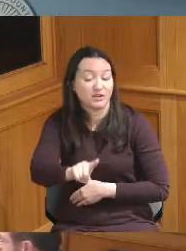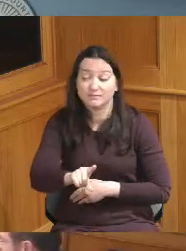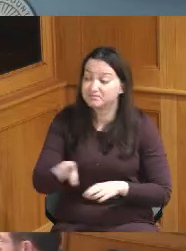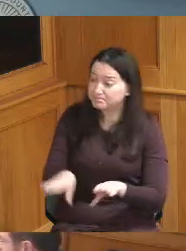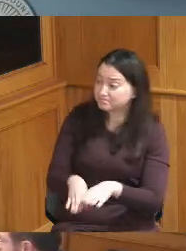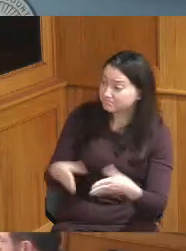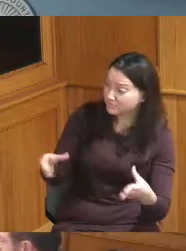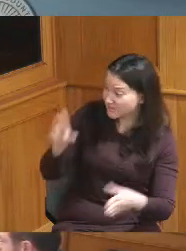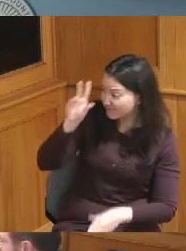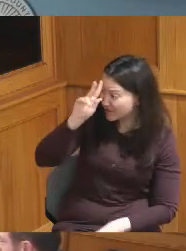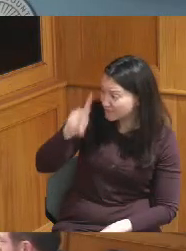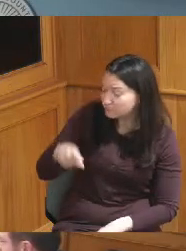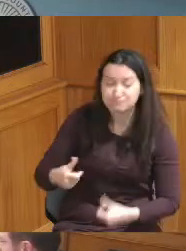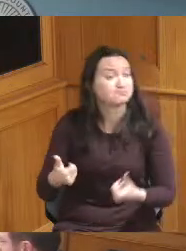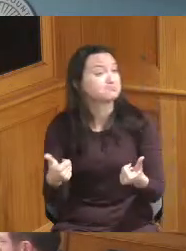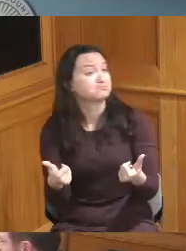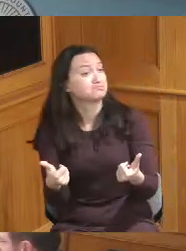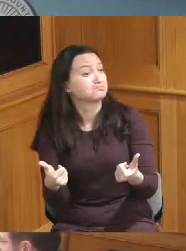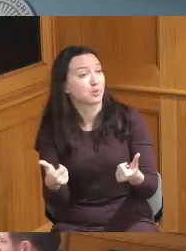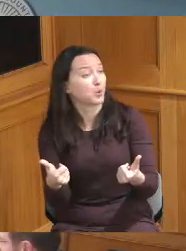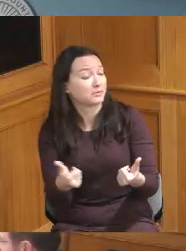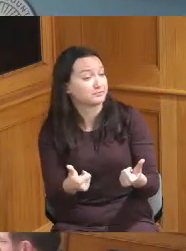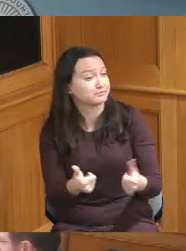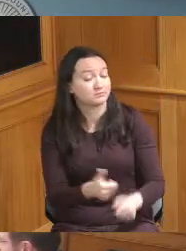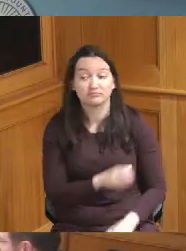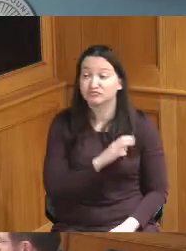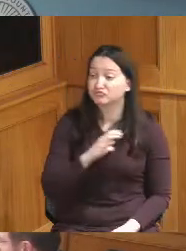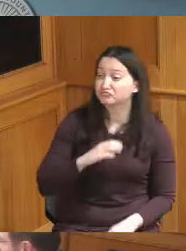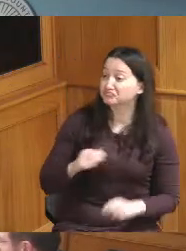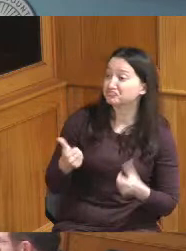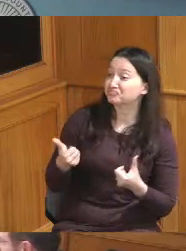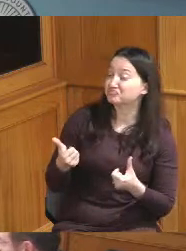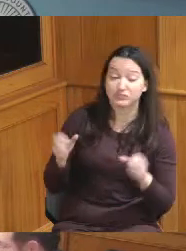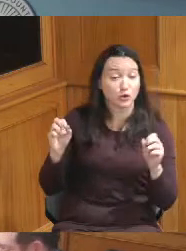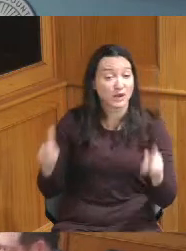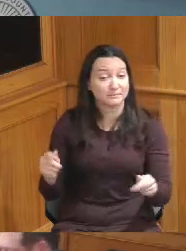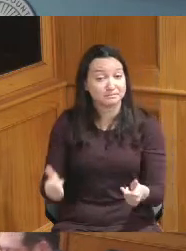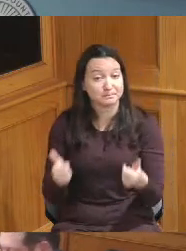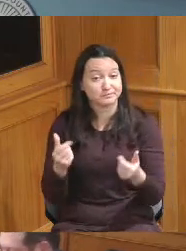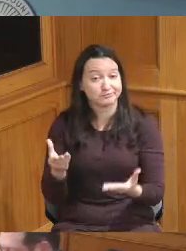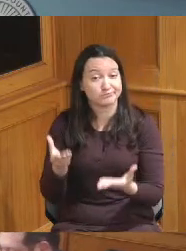up, Vice President Driehaus. Sounds good. Commissioner